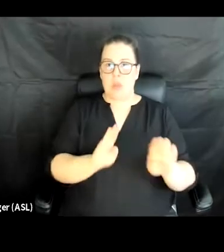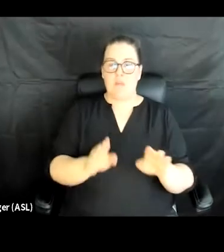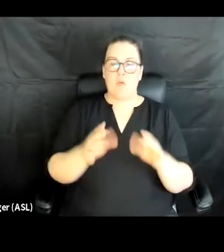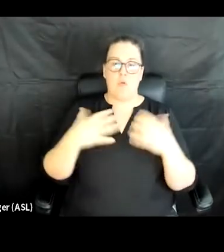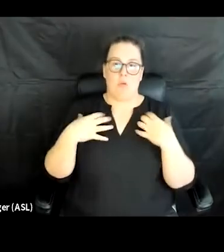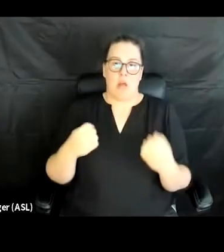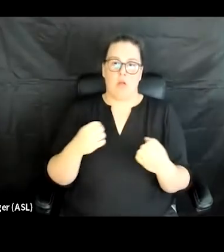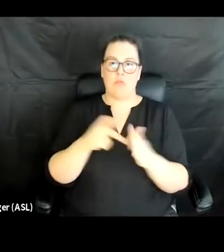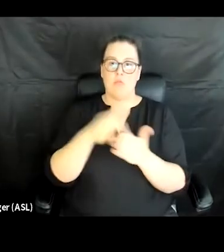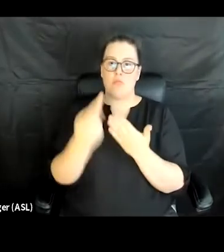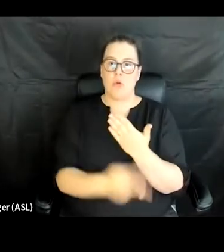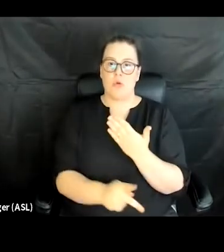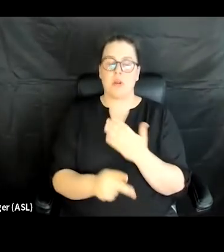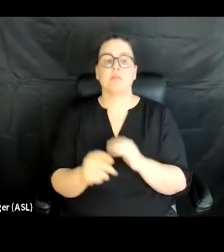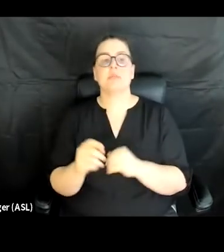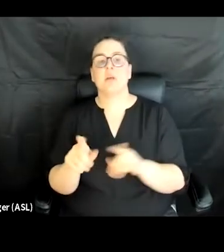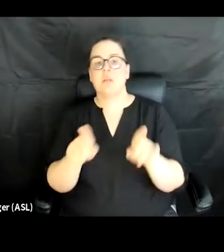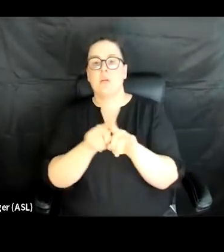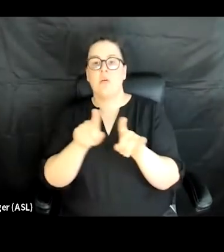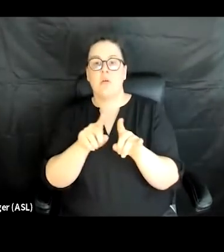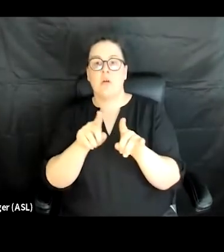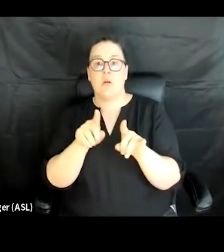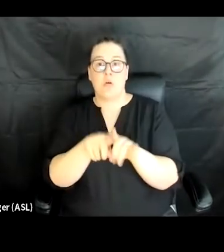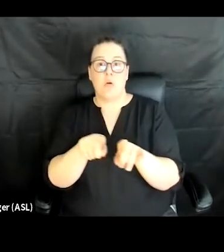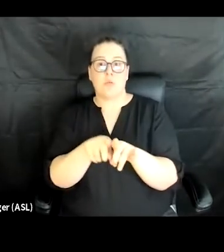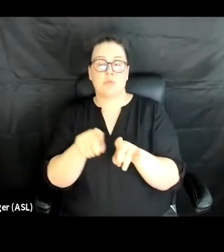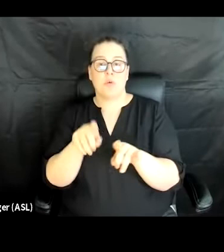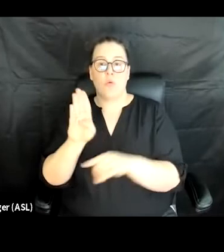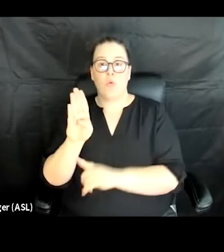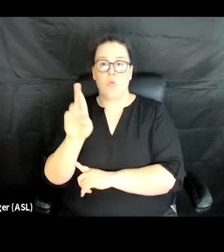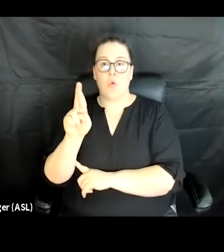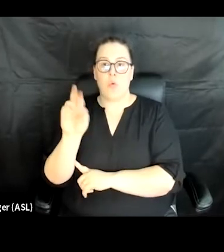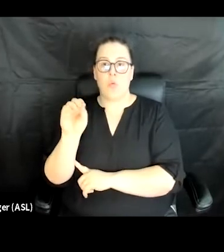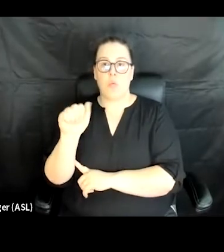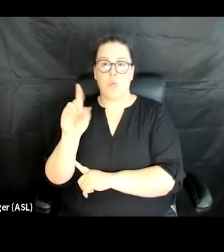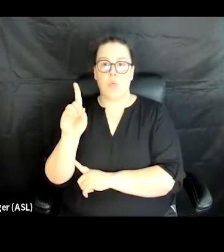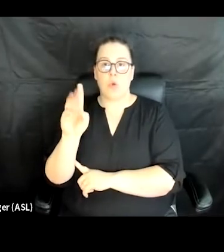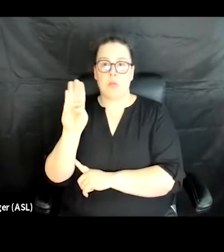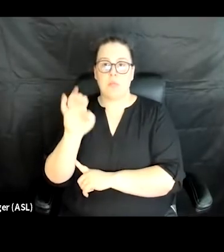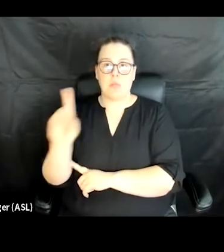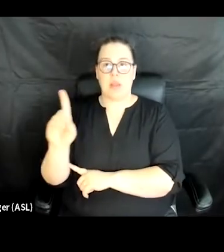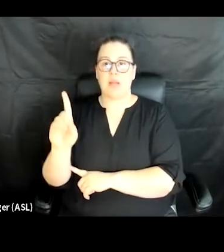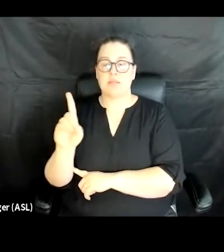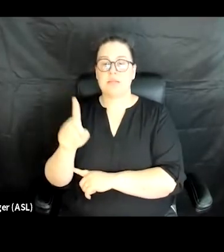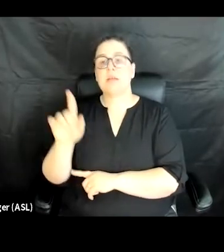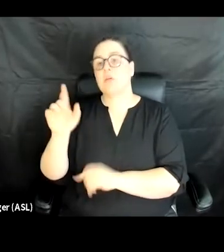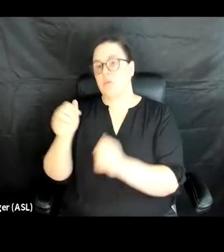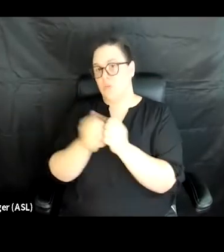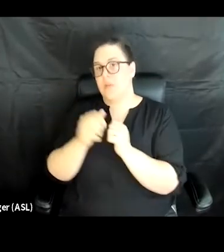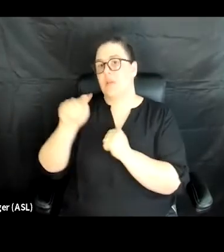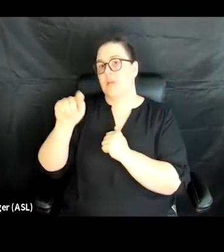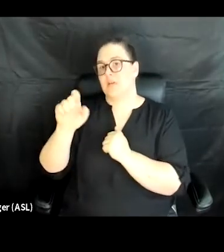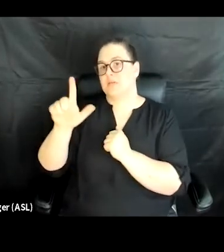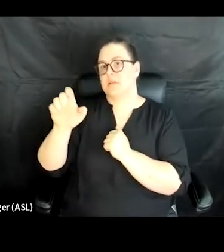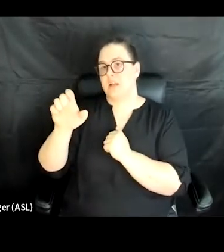again, in broadband, in rural areas, broadband and telemental health